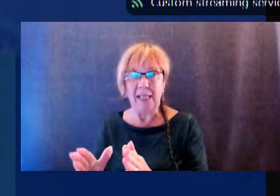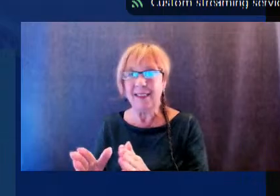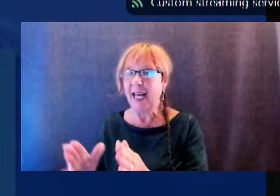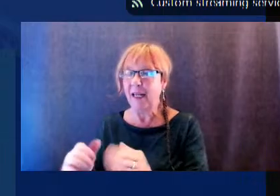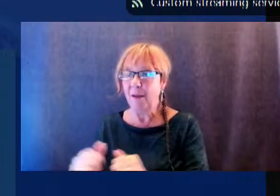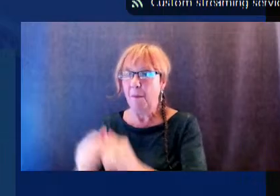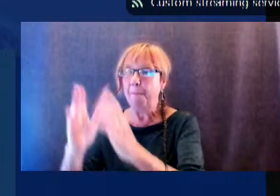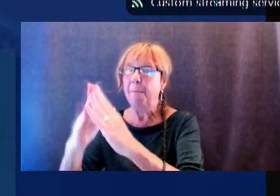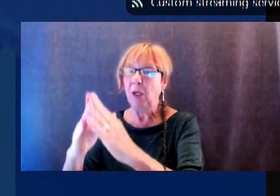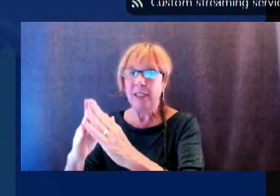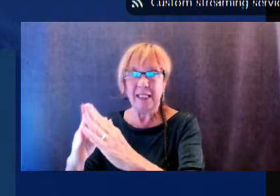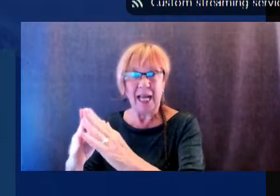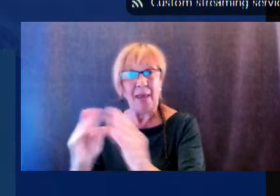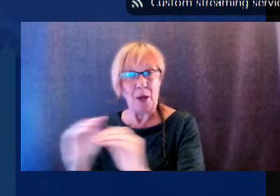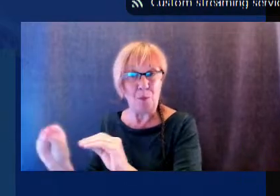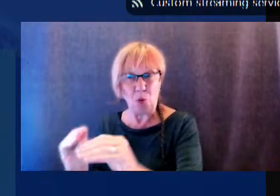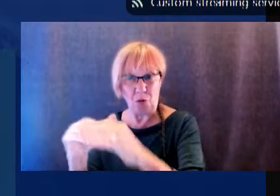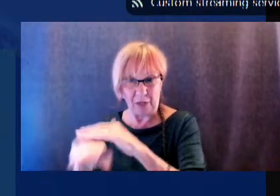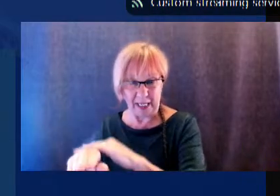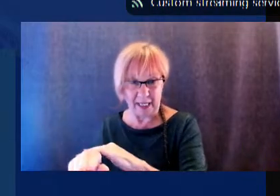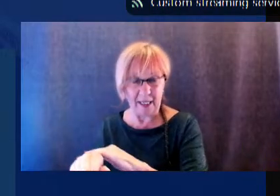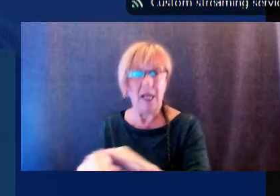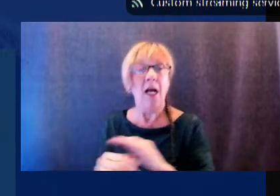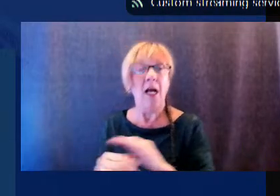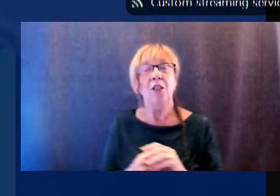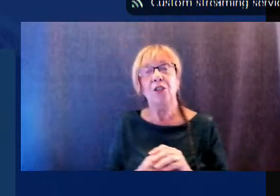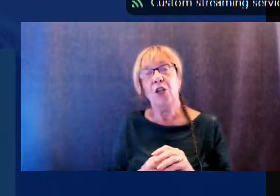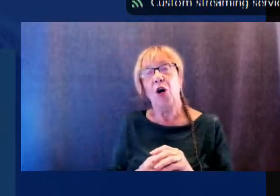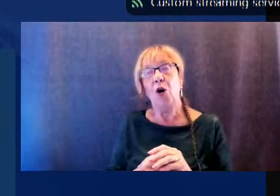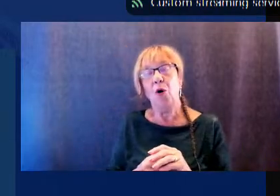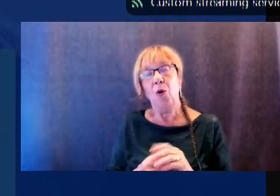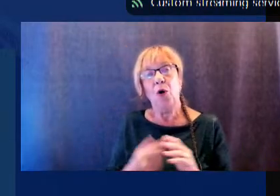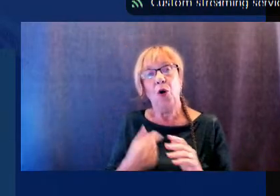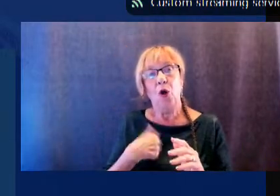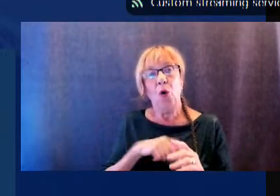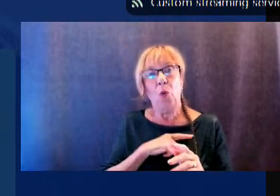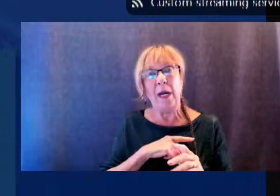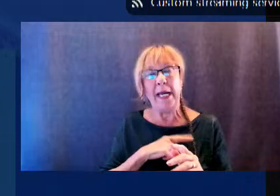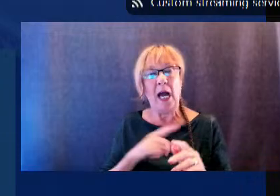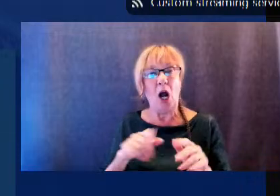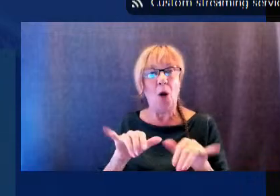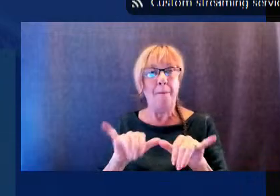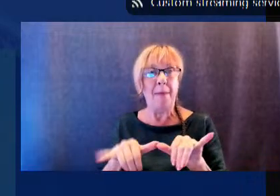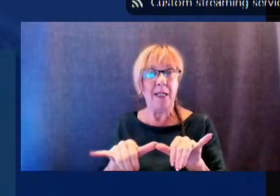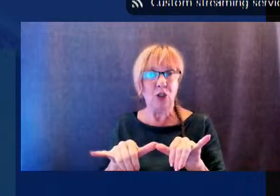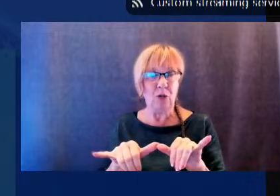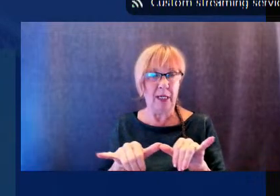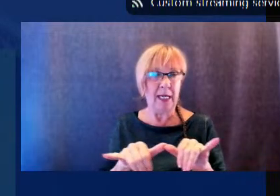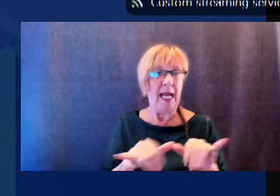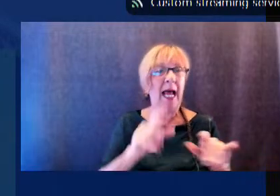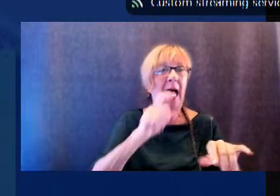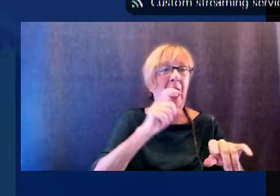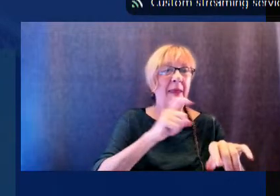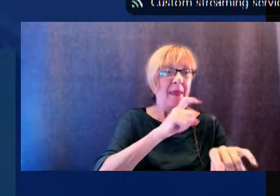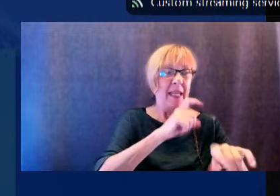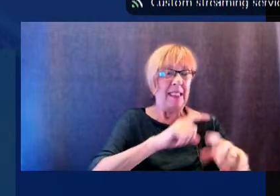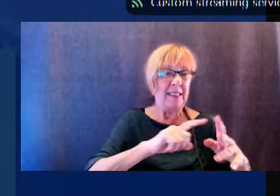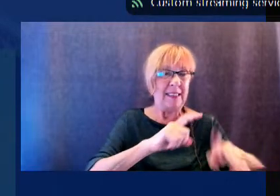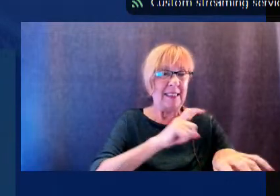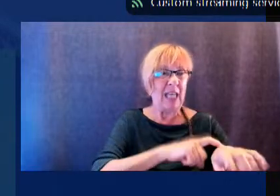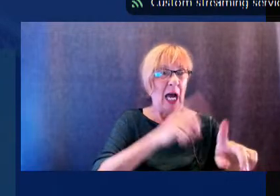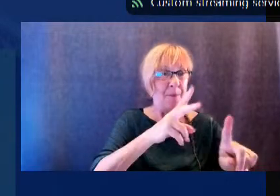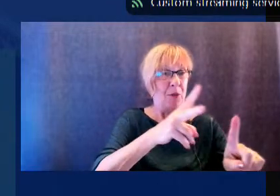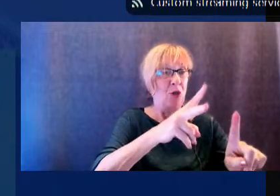that plans are, again, so we report from time of receipt to time of issuance, but there is time in there where the designers